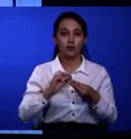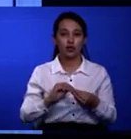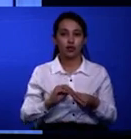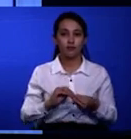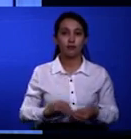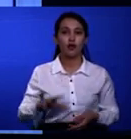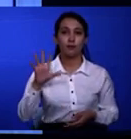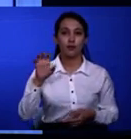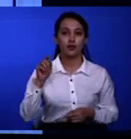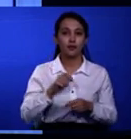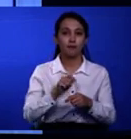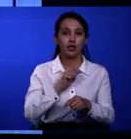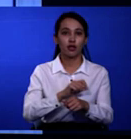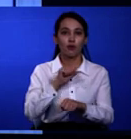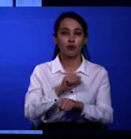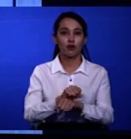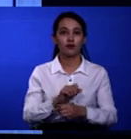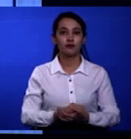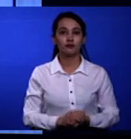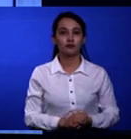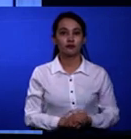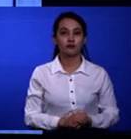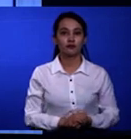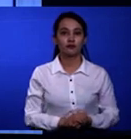Barakalla. 500 metr.